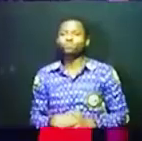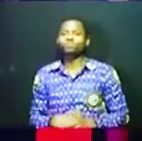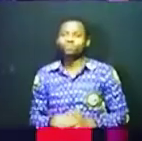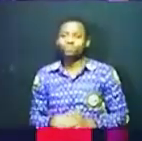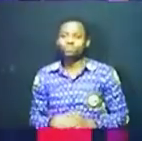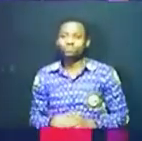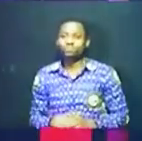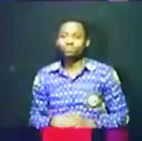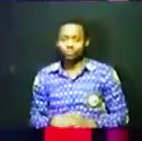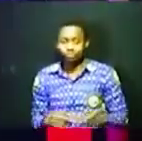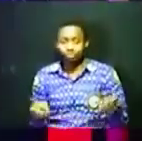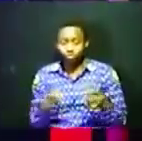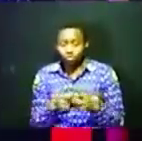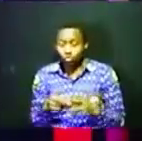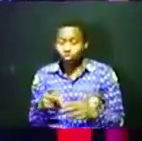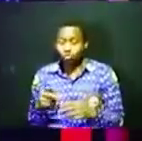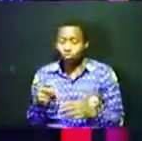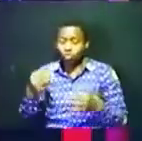started